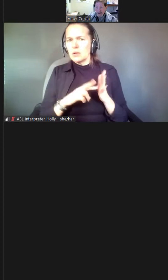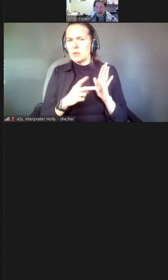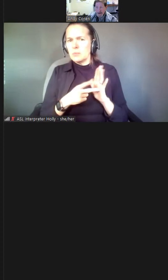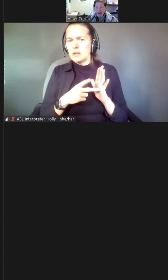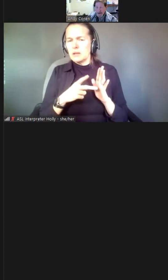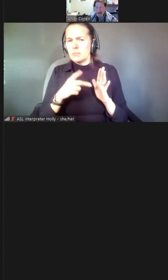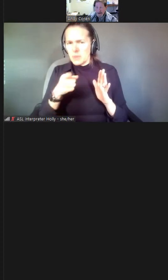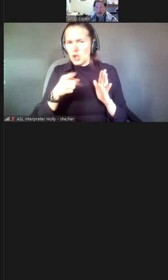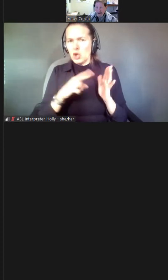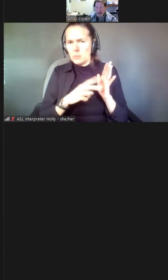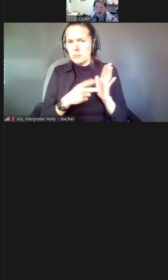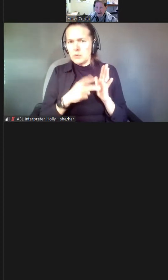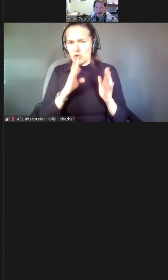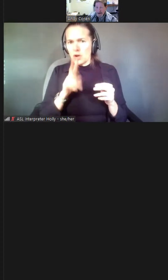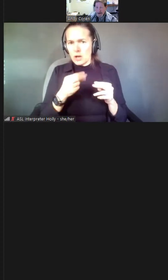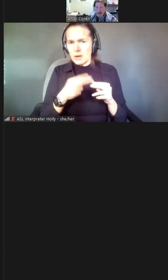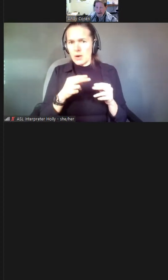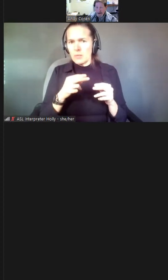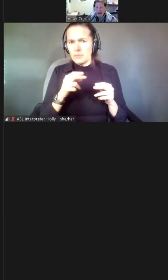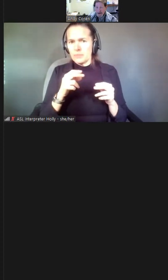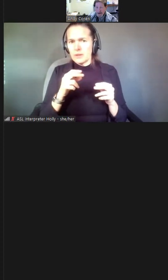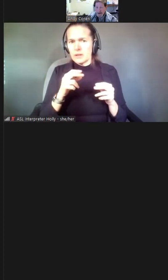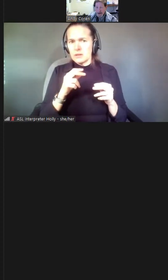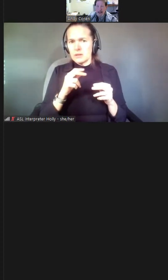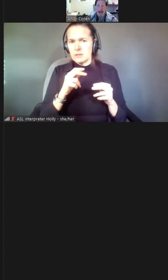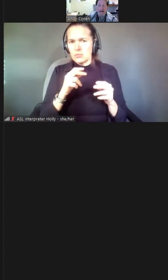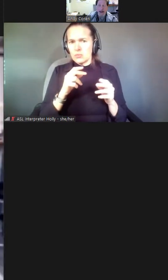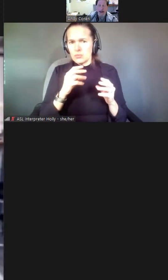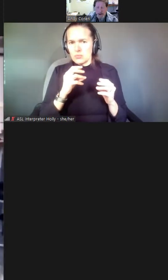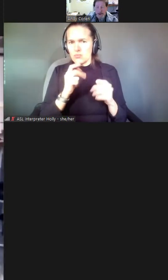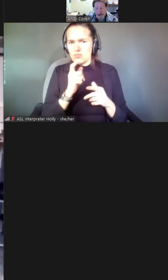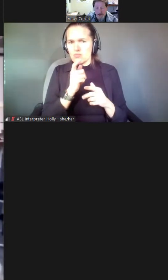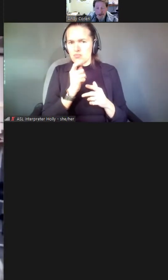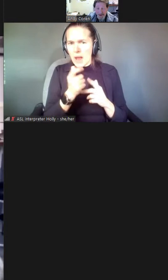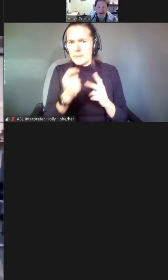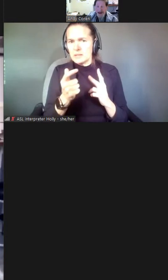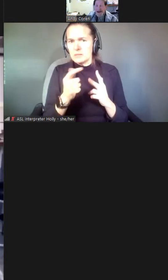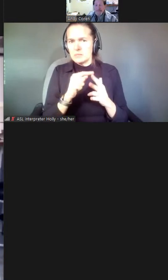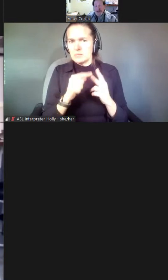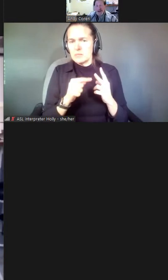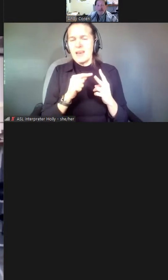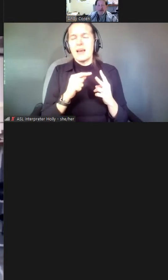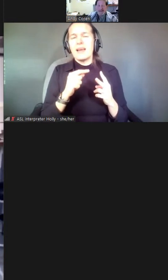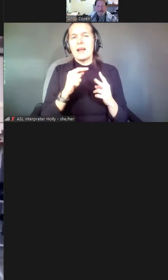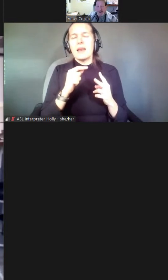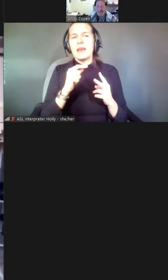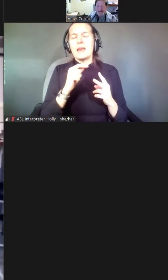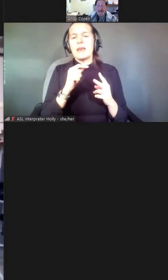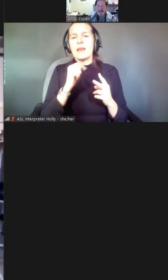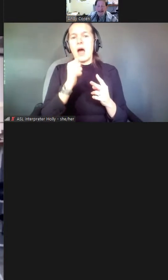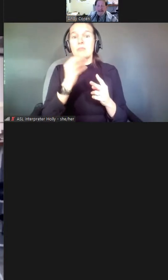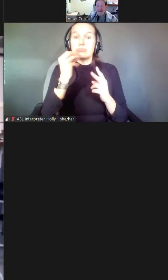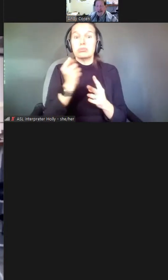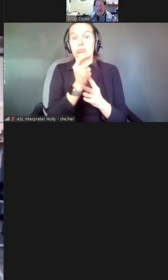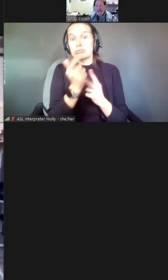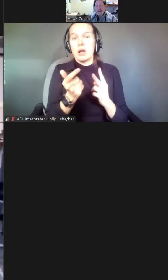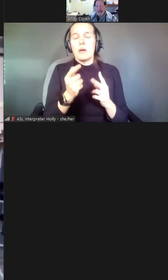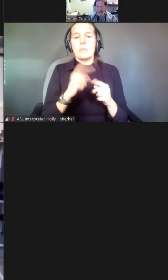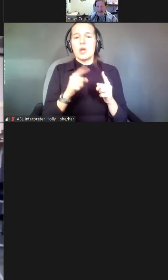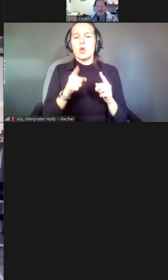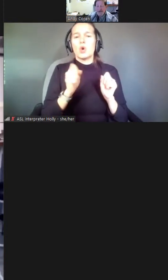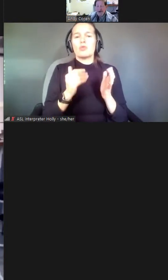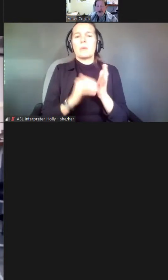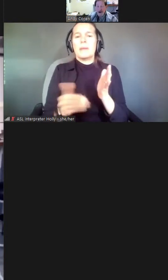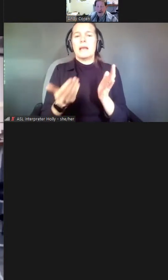And so you mean like taking serial rapid tests? Yeah, not serial, not for a lot, but you could repeat it again. Sometimes it'll